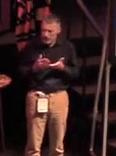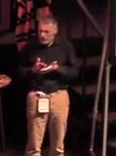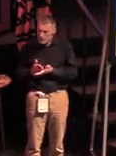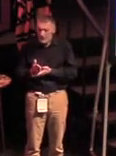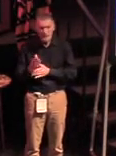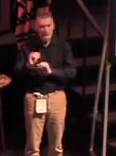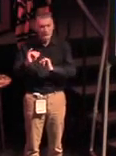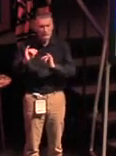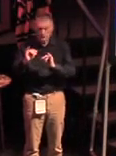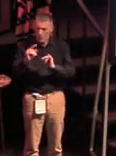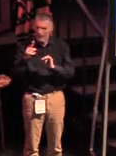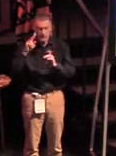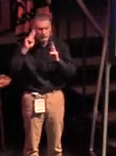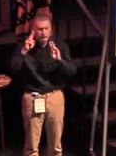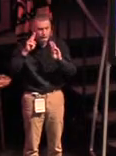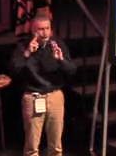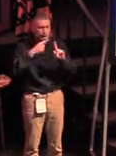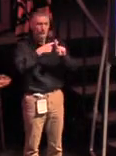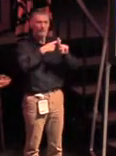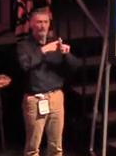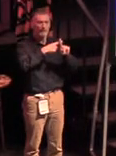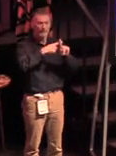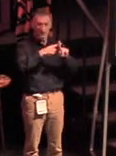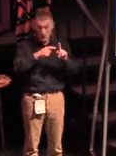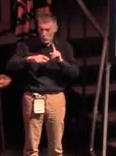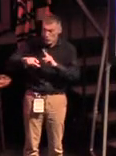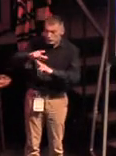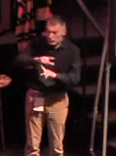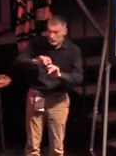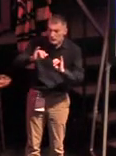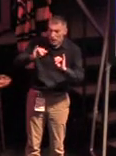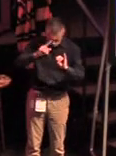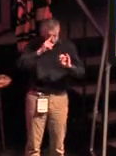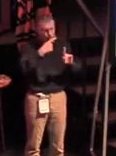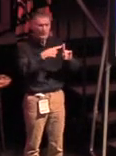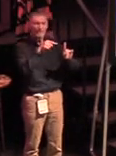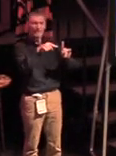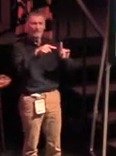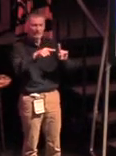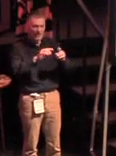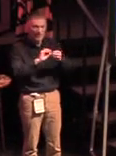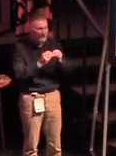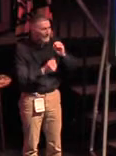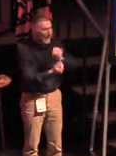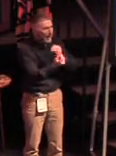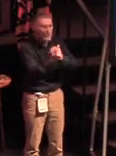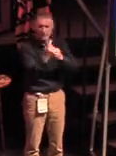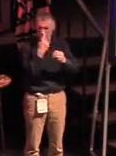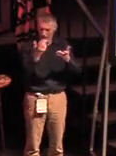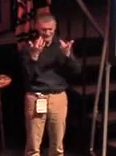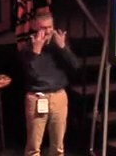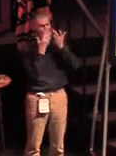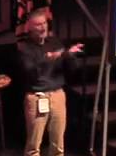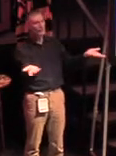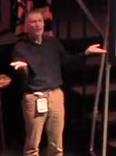life experiences they share with their communities, how they could use creativity and artistic outputs to share that and to demonstrate it